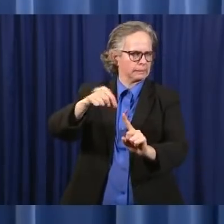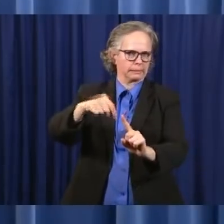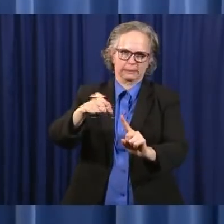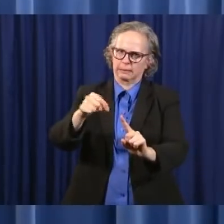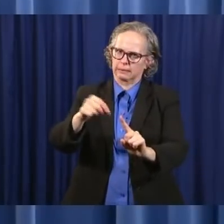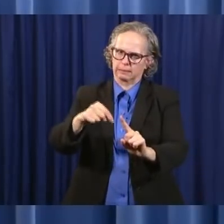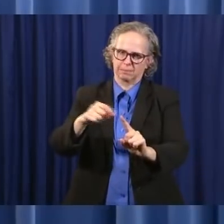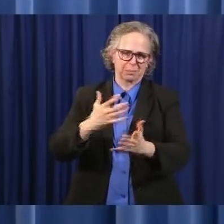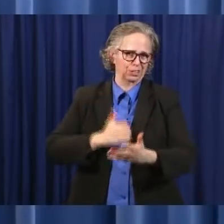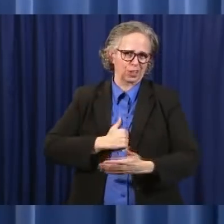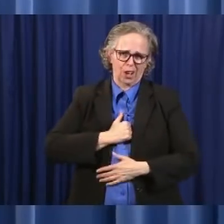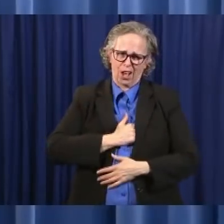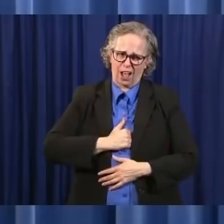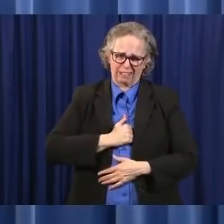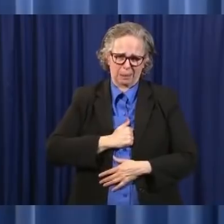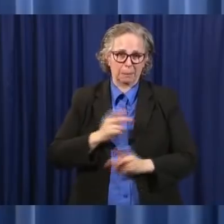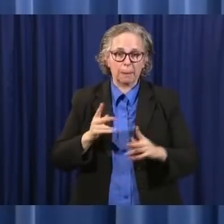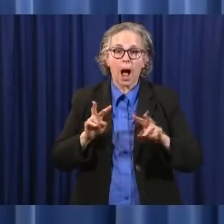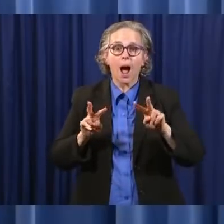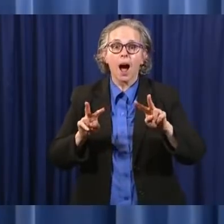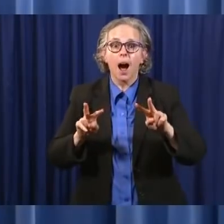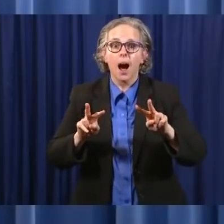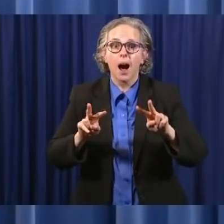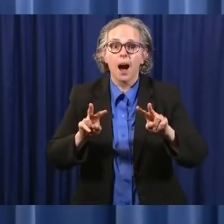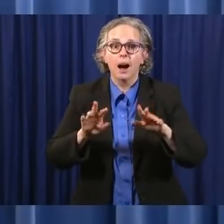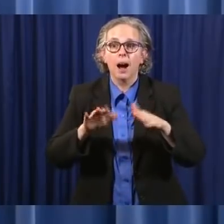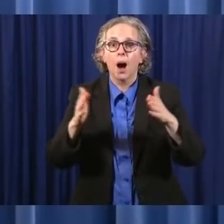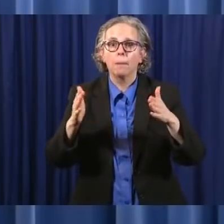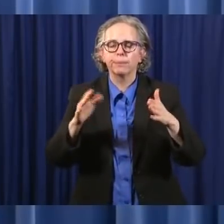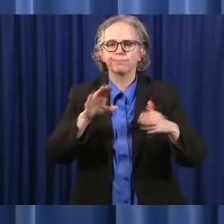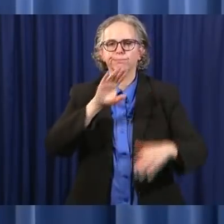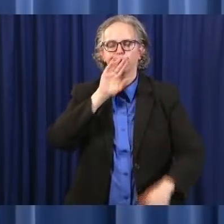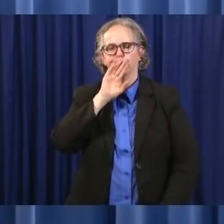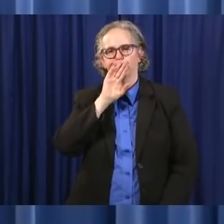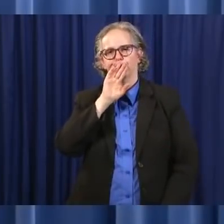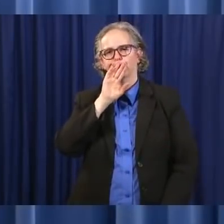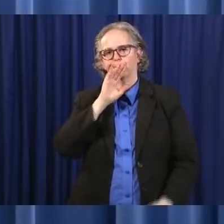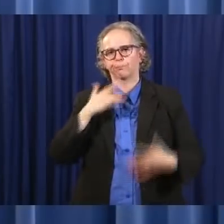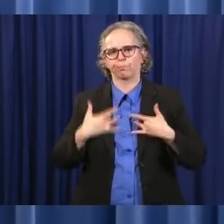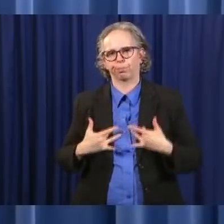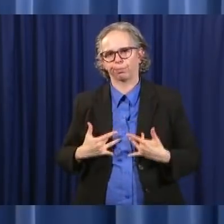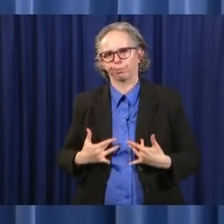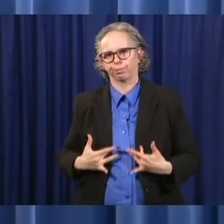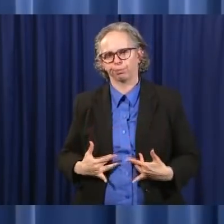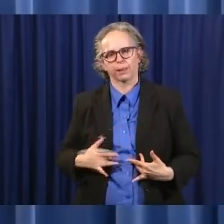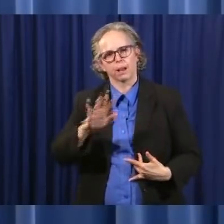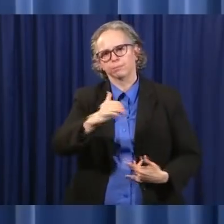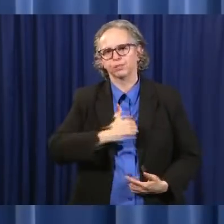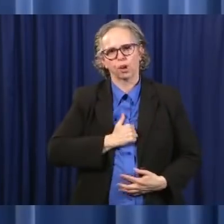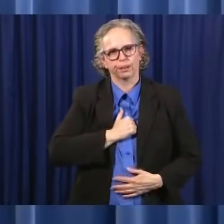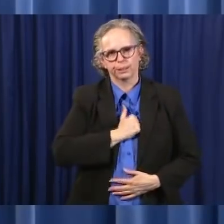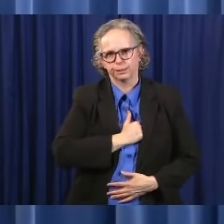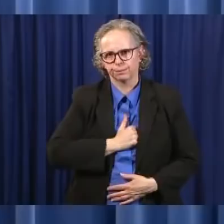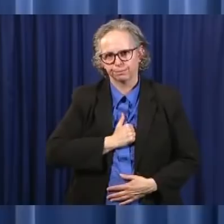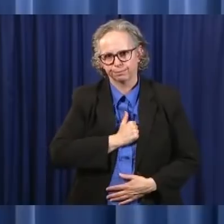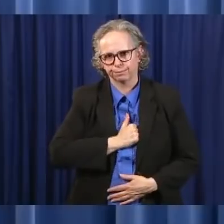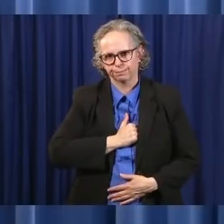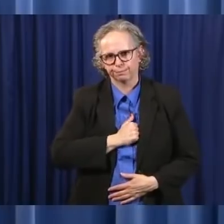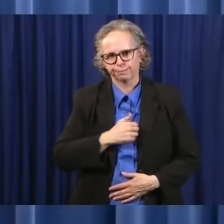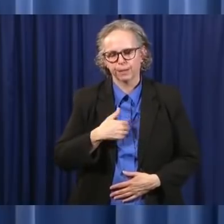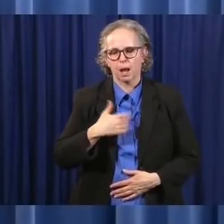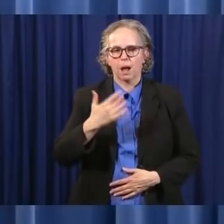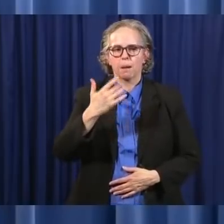apologize for the people who tuned in today and wanted an answer today, but I think, you know, what we owe you is a good answer,